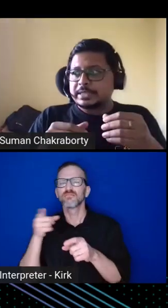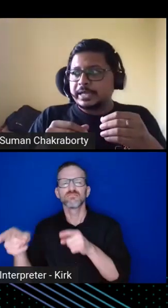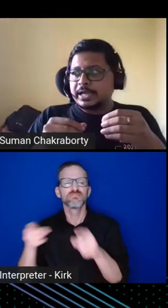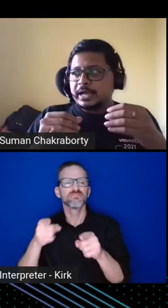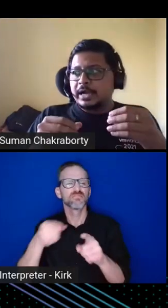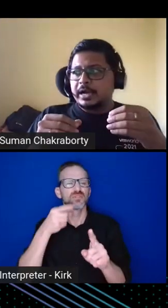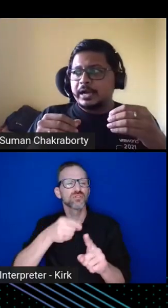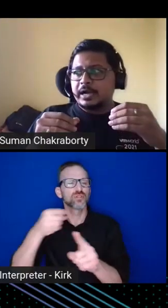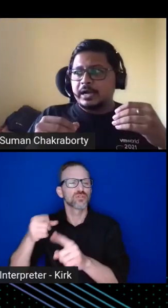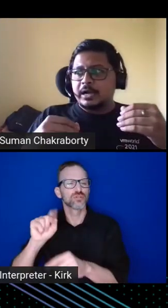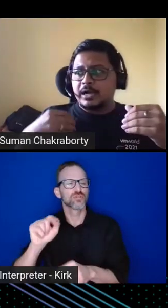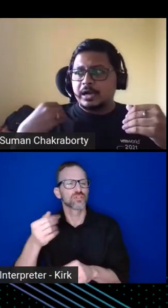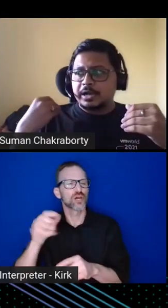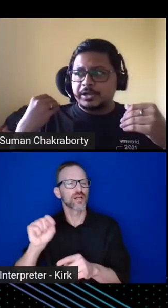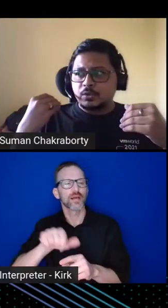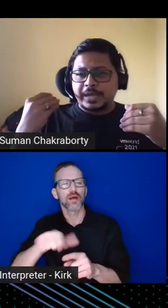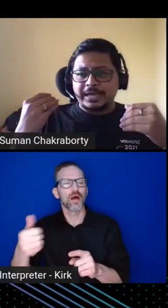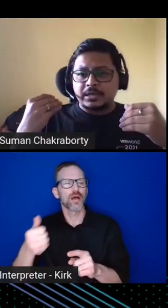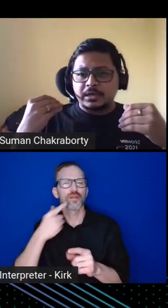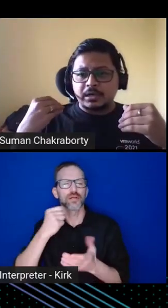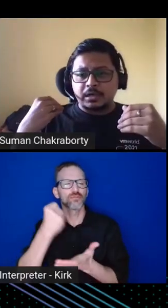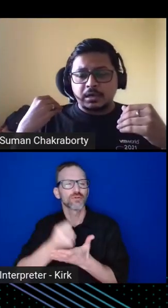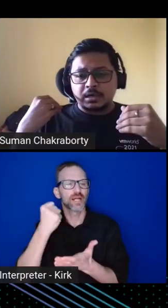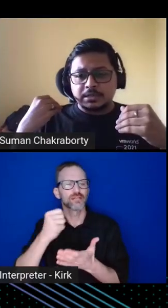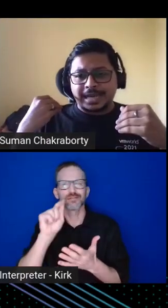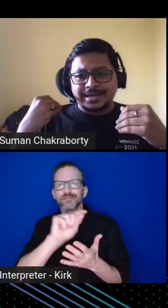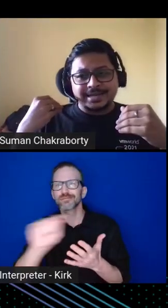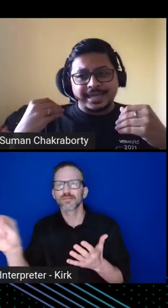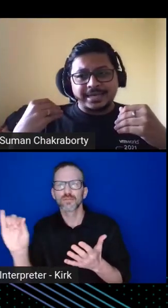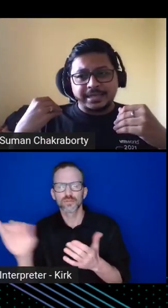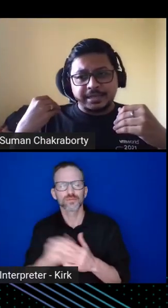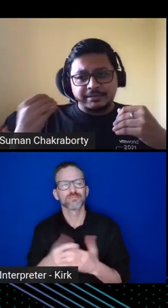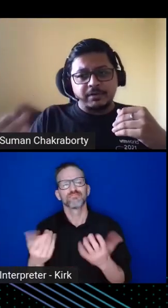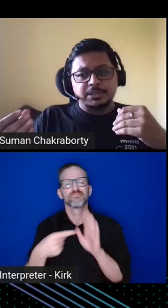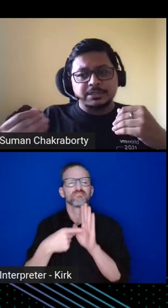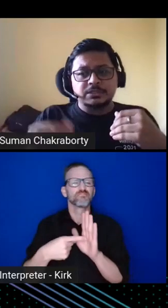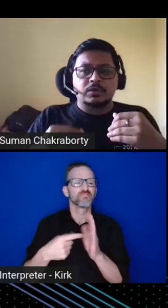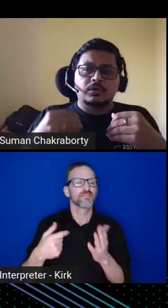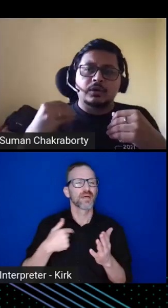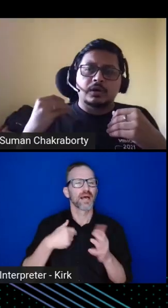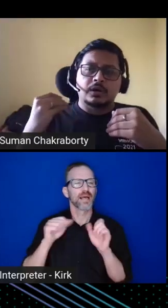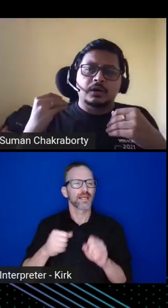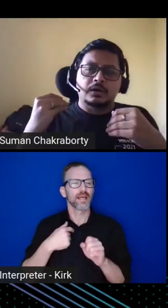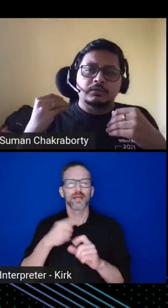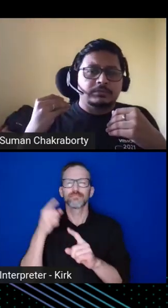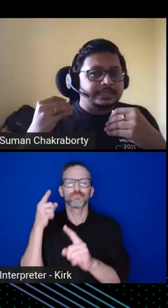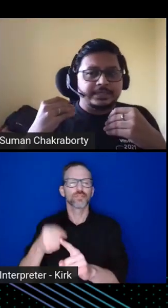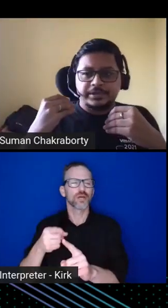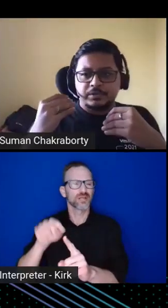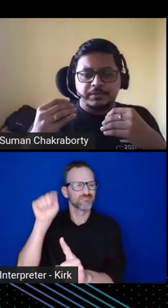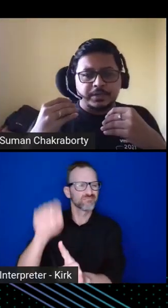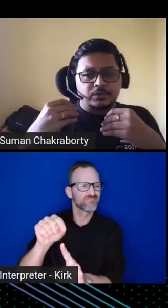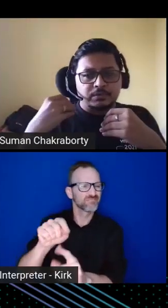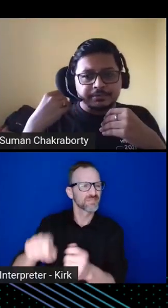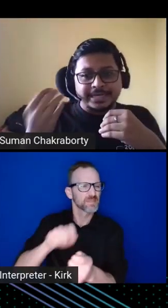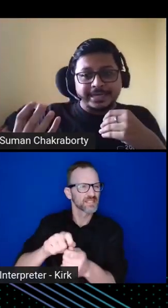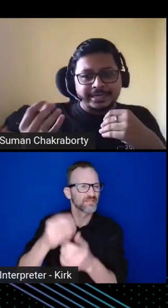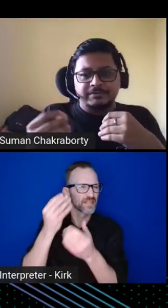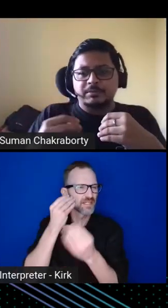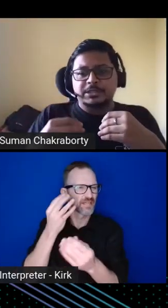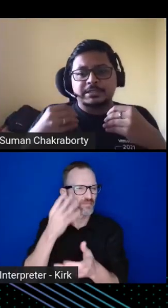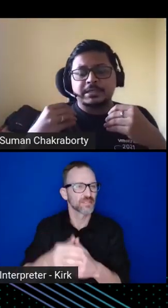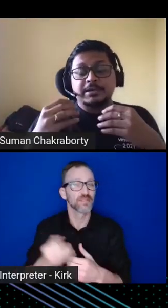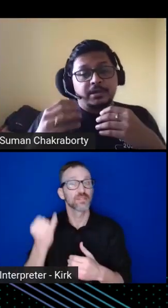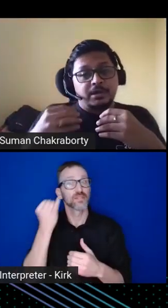So basically you can target any information. So let's say you want to read